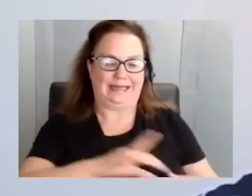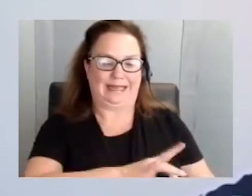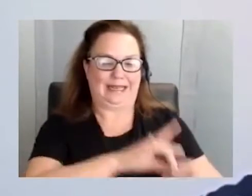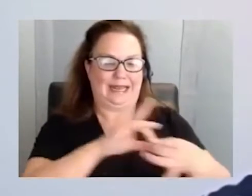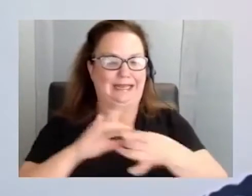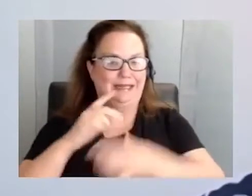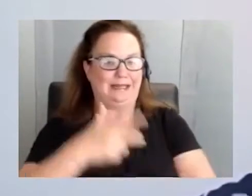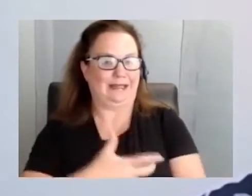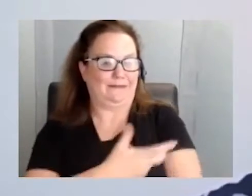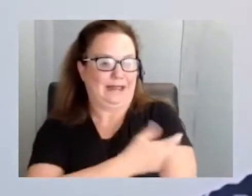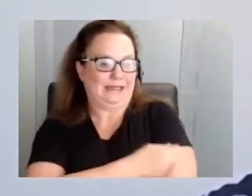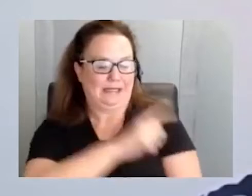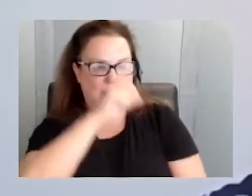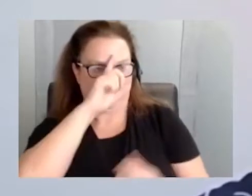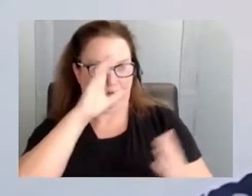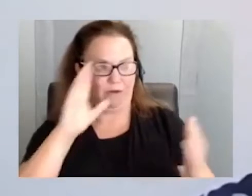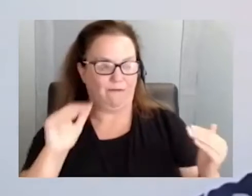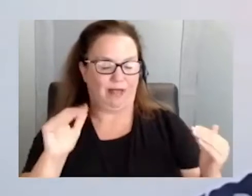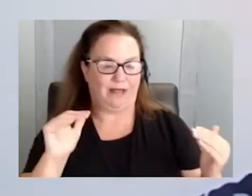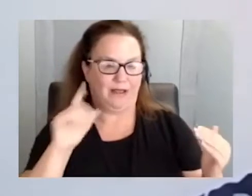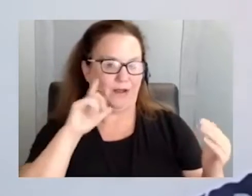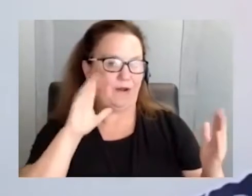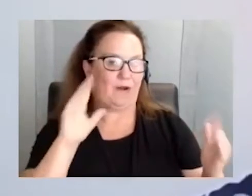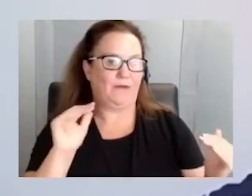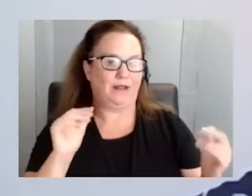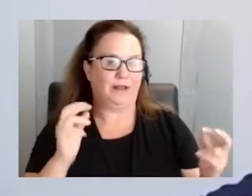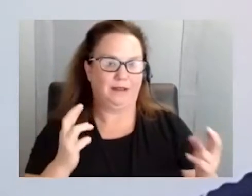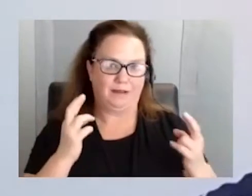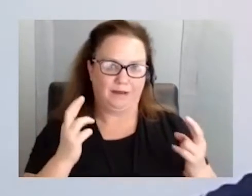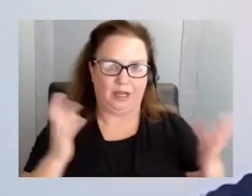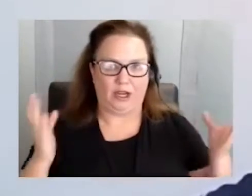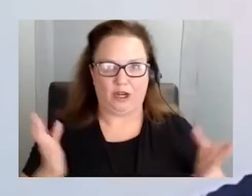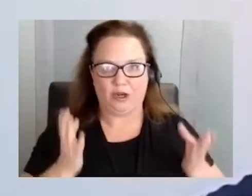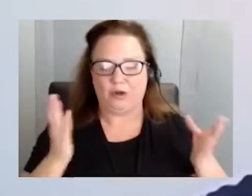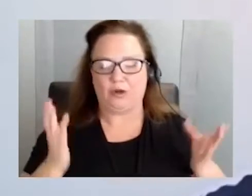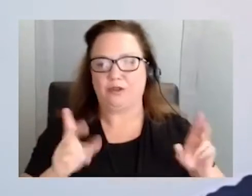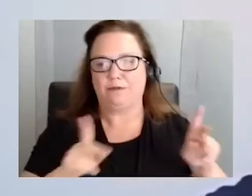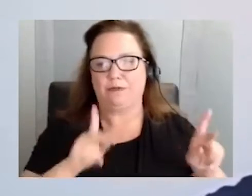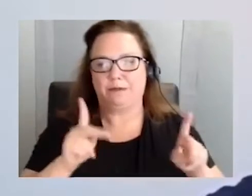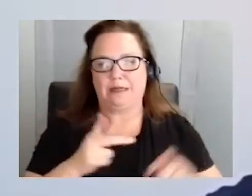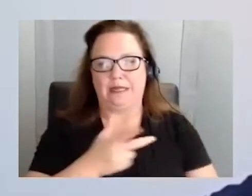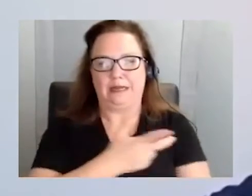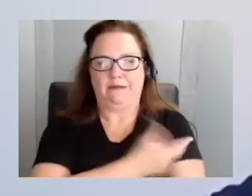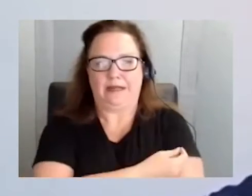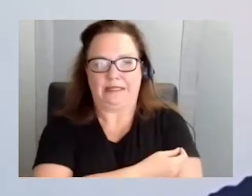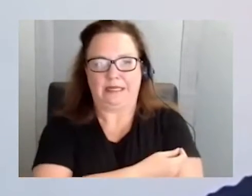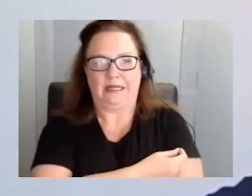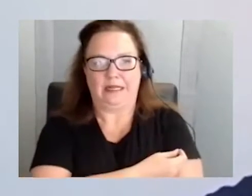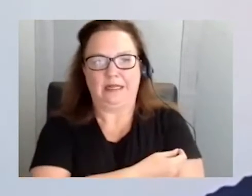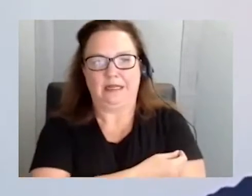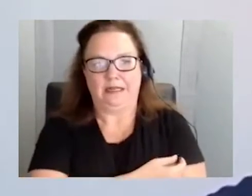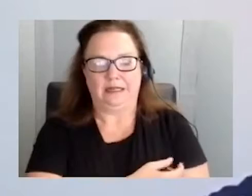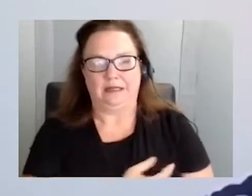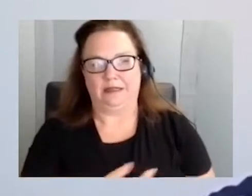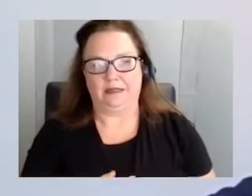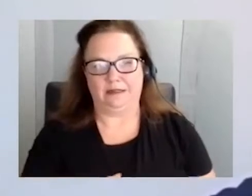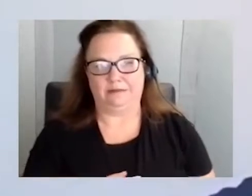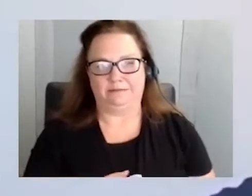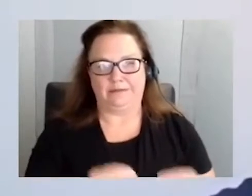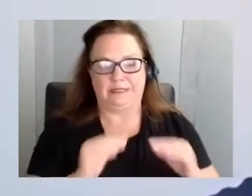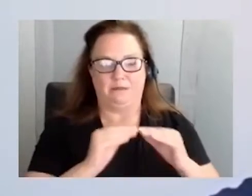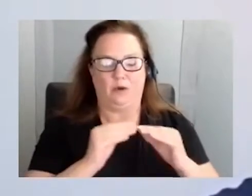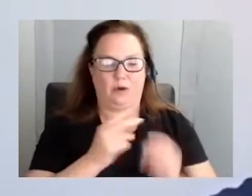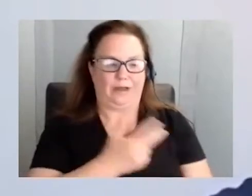vaccine. So hopefully that will, encourage somebody to come out and get vaccinated. And it's more than just getting a vaccine. You get this